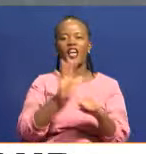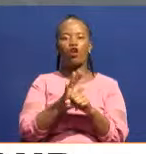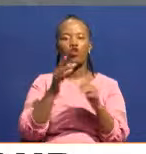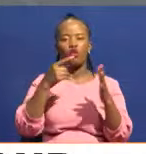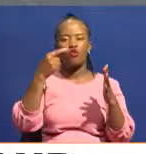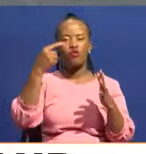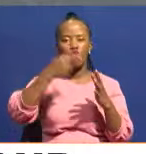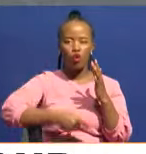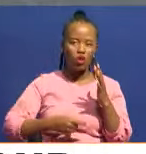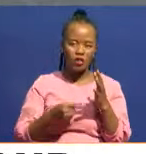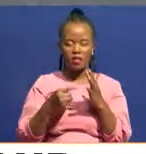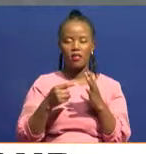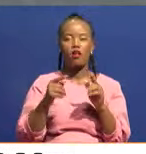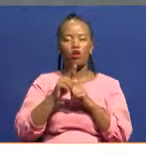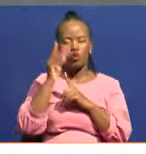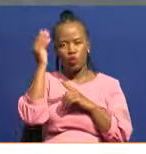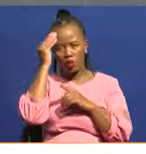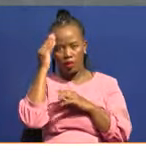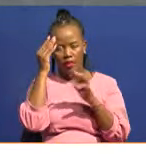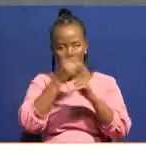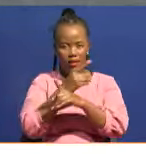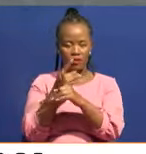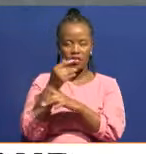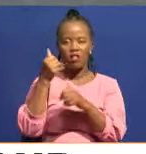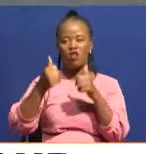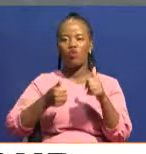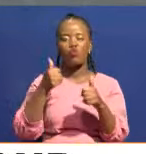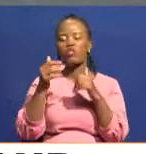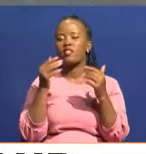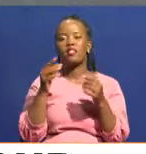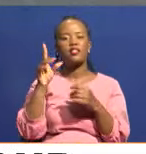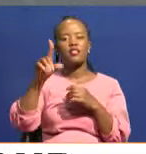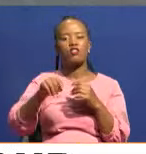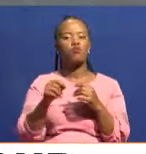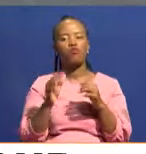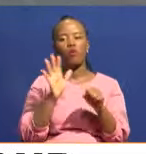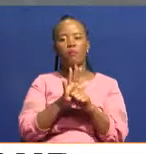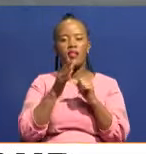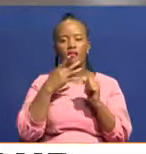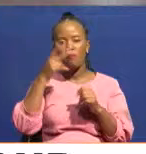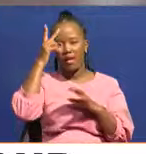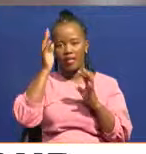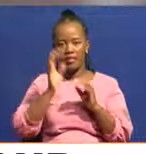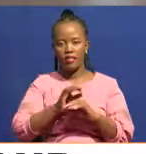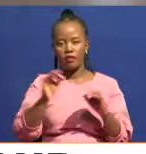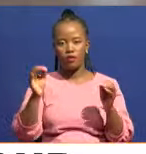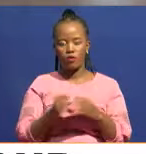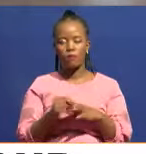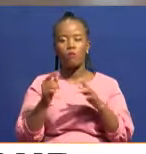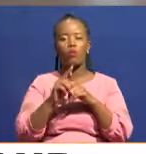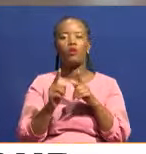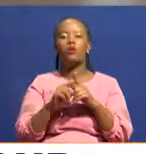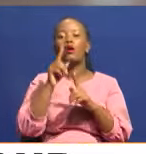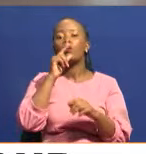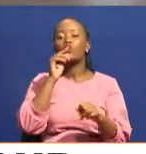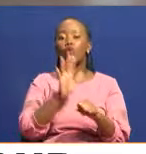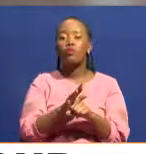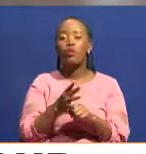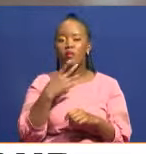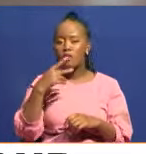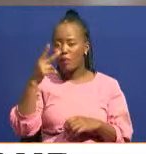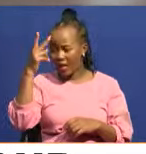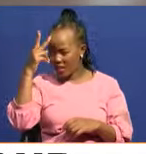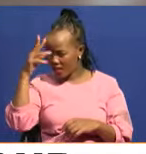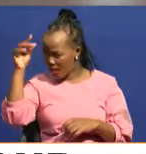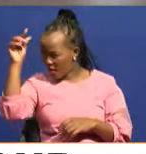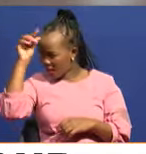of the courses offered, which were not affordable to majority of the parents. The president, however, assured parents that the government